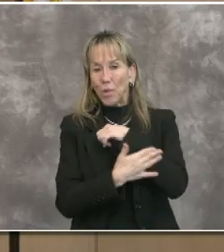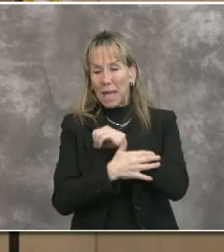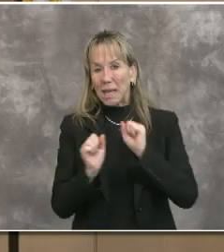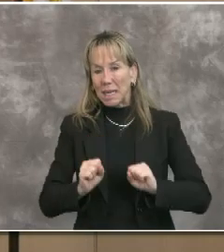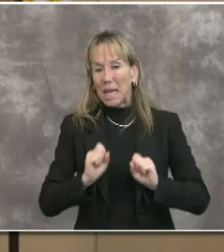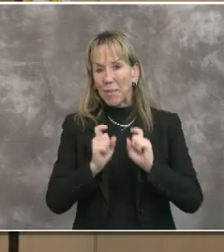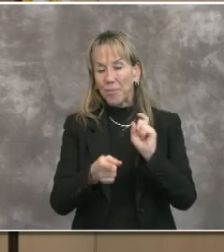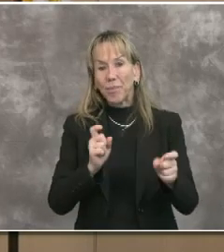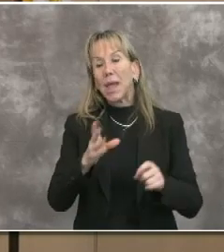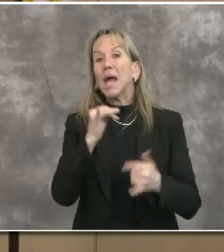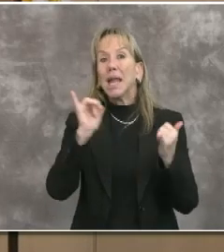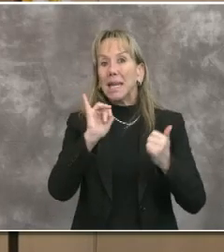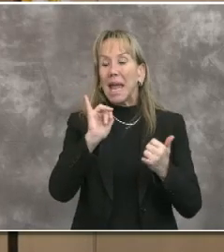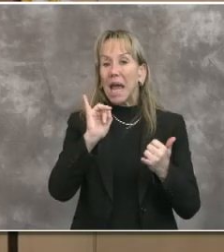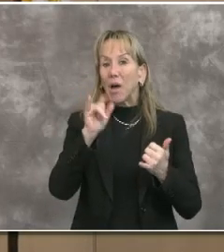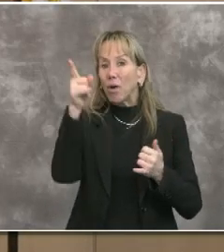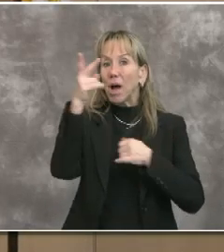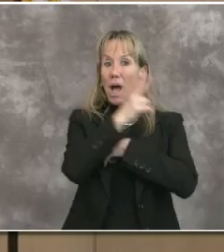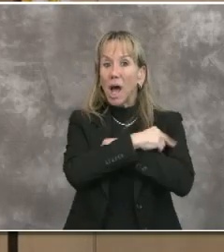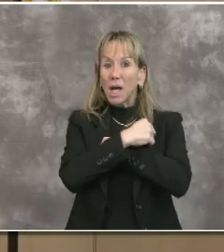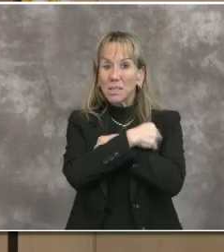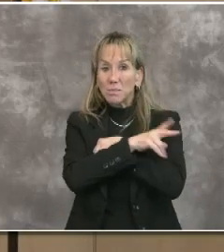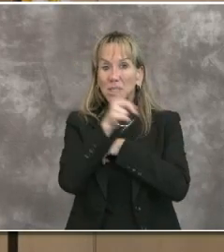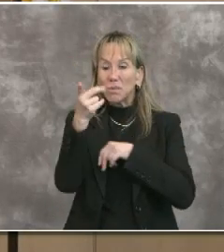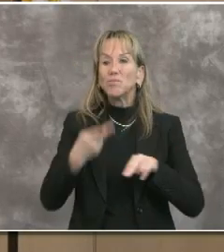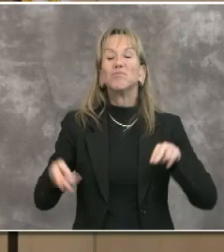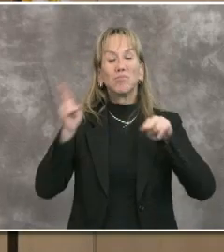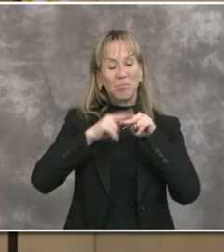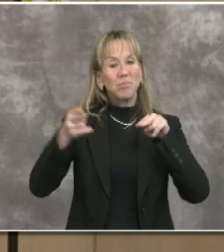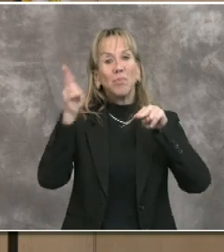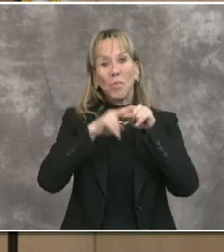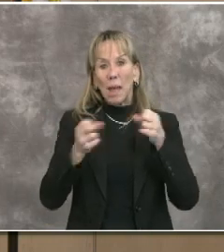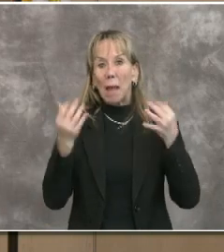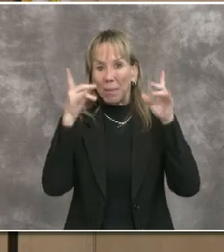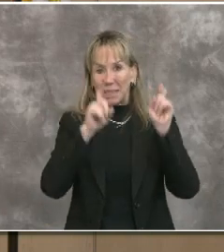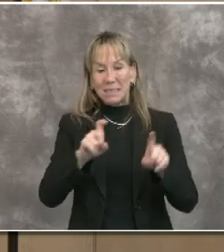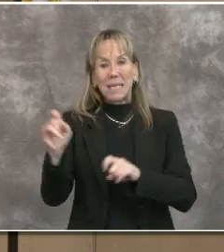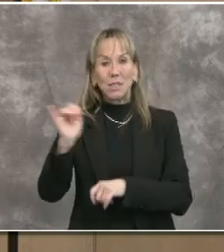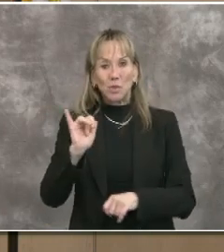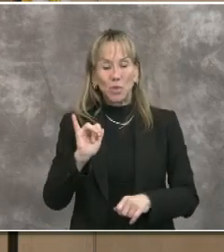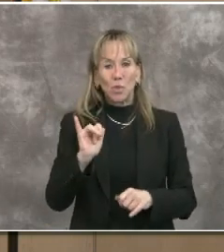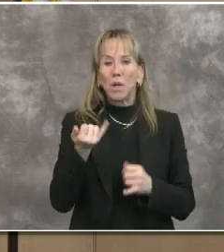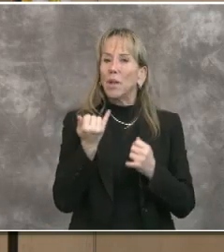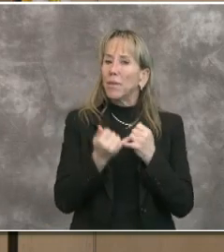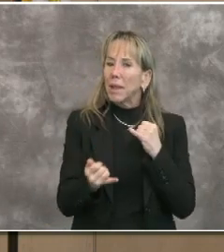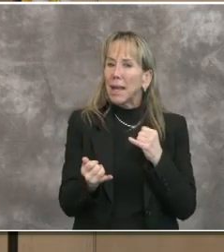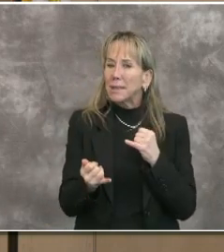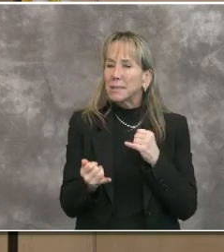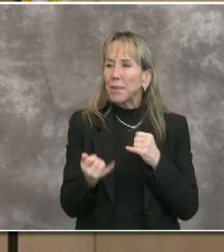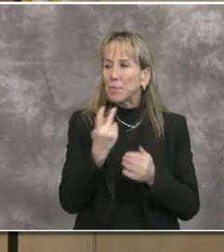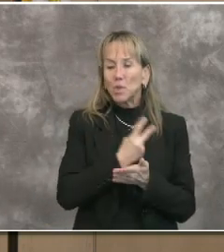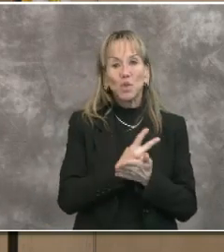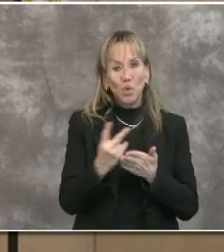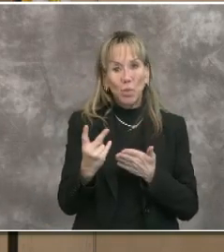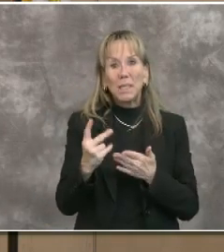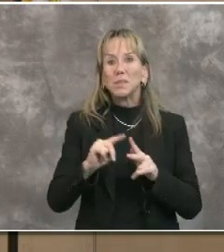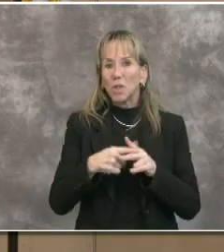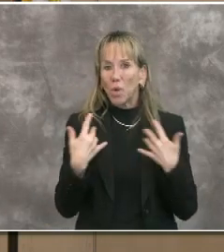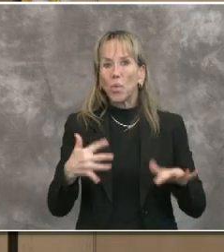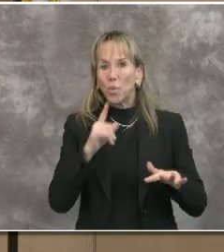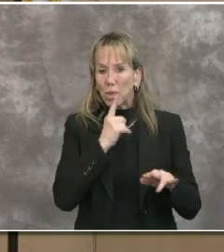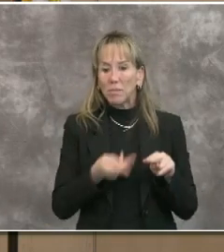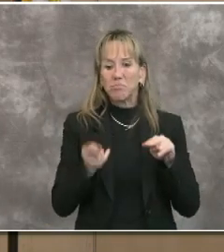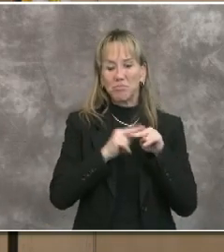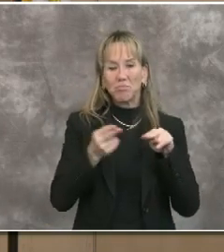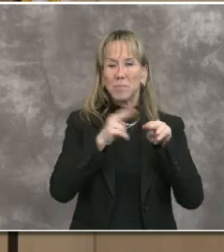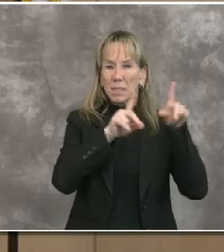they are increasing their capabilities. They've done that over the past 2 weeks since our last presentation